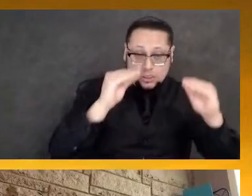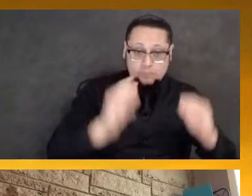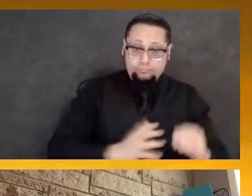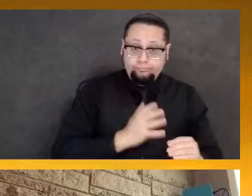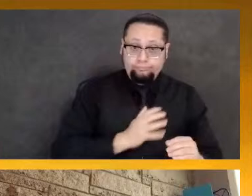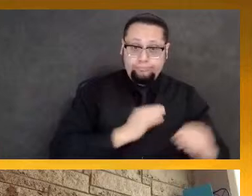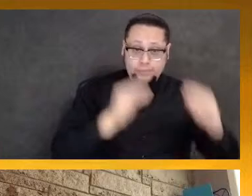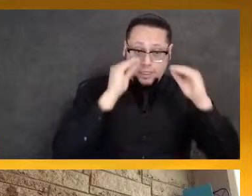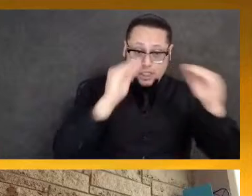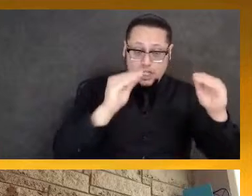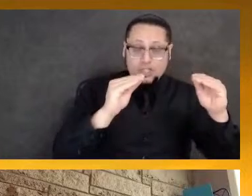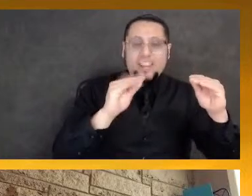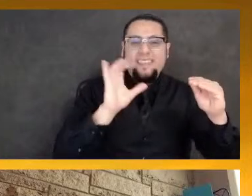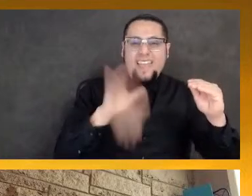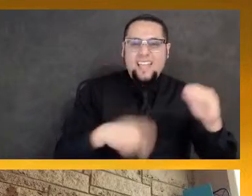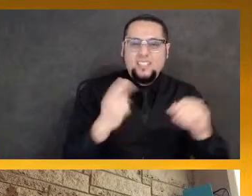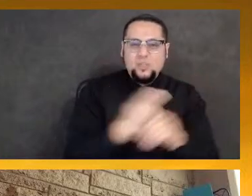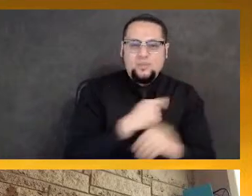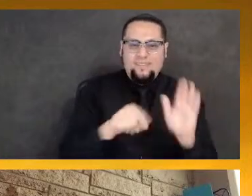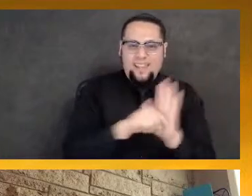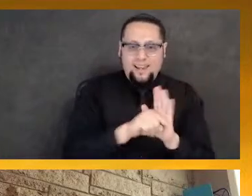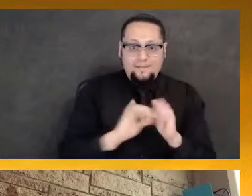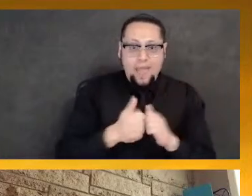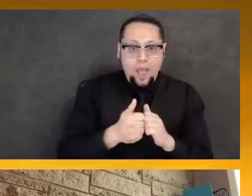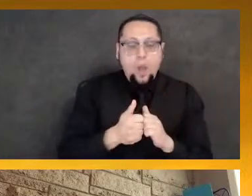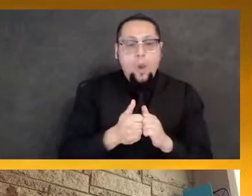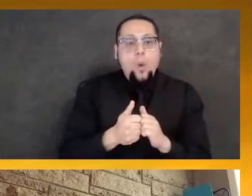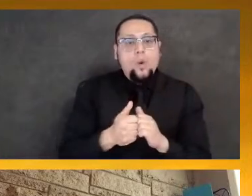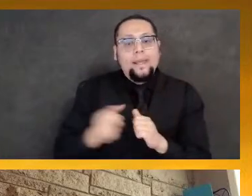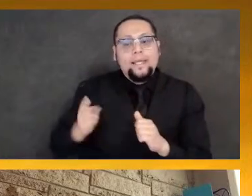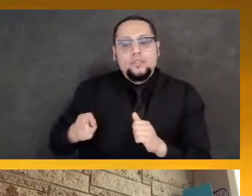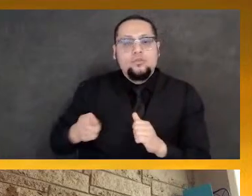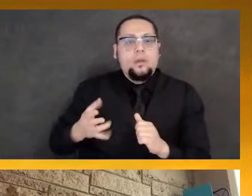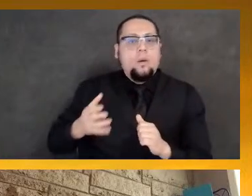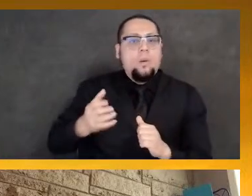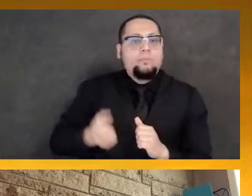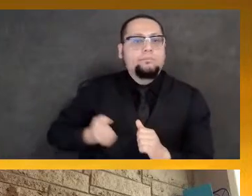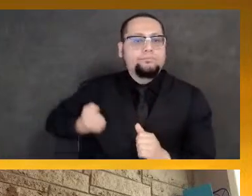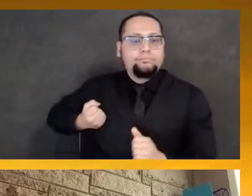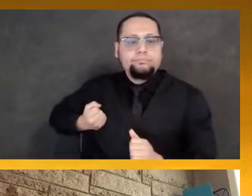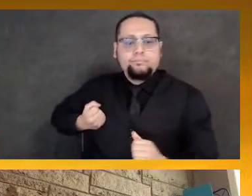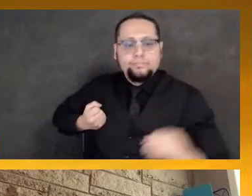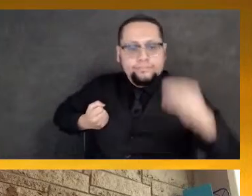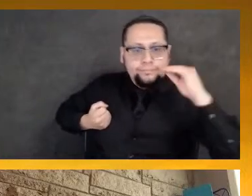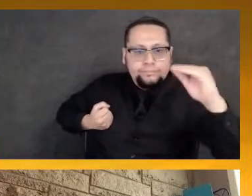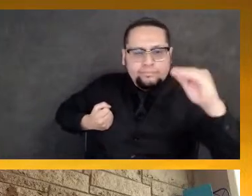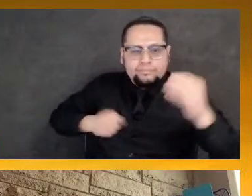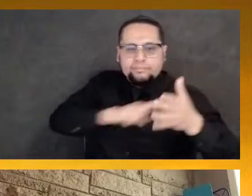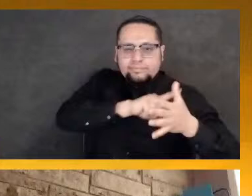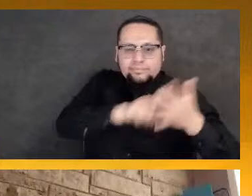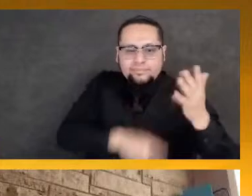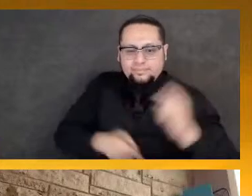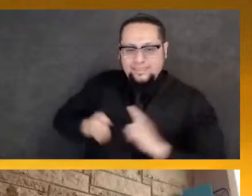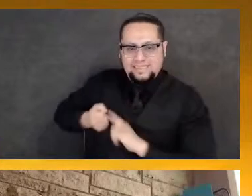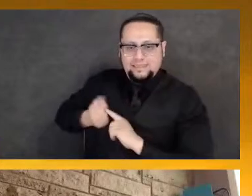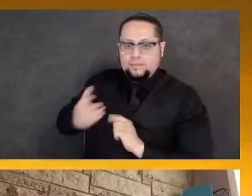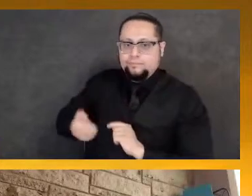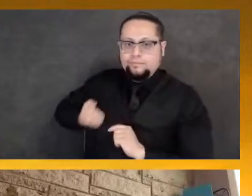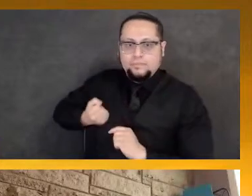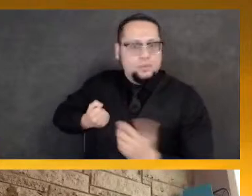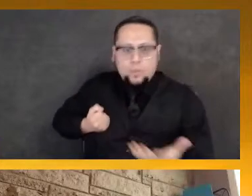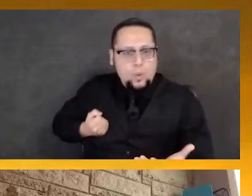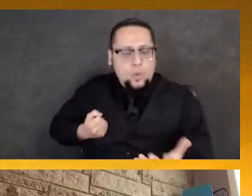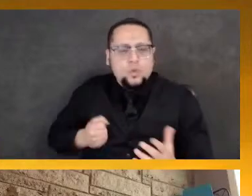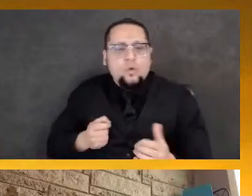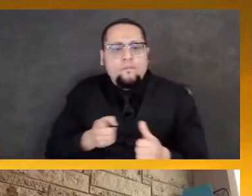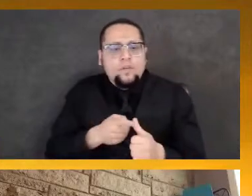is a really important panel to start building relationships and conversing to show